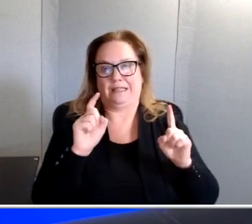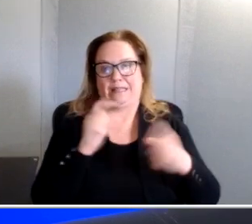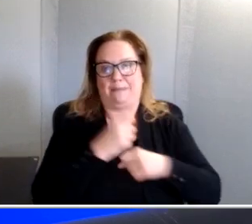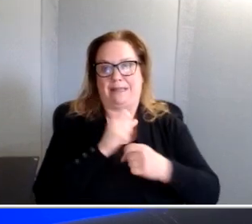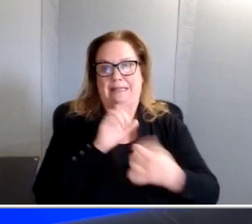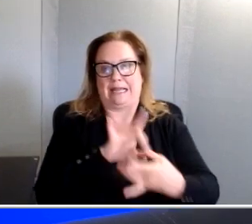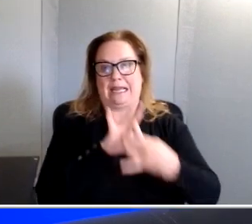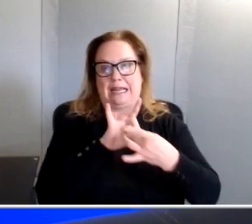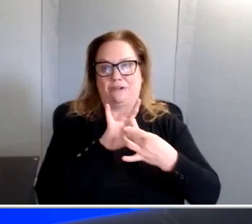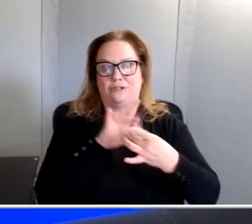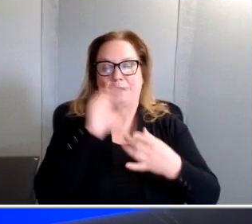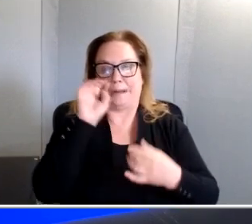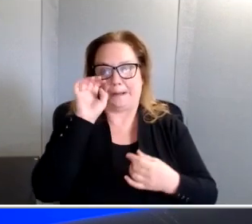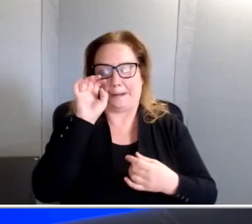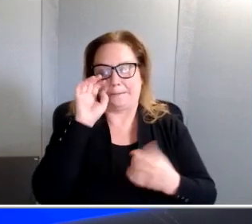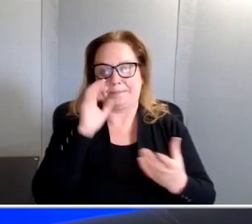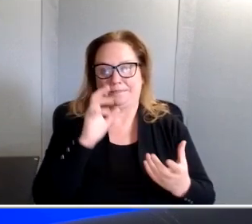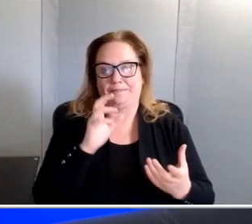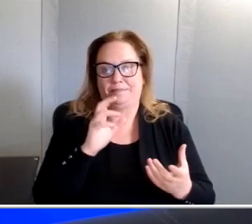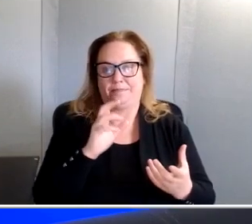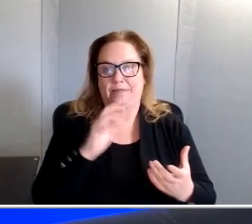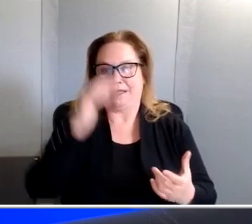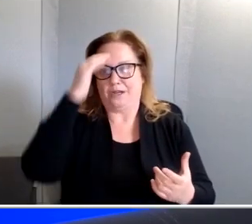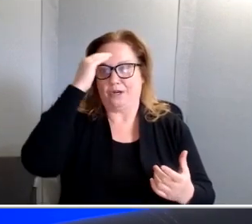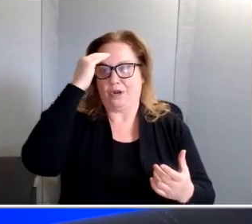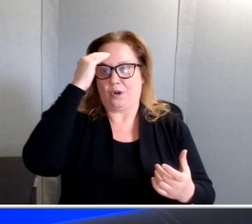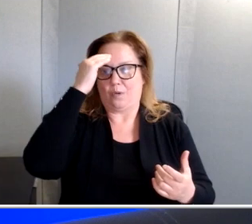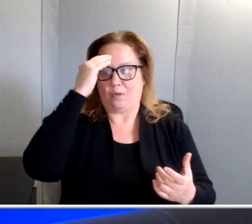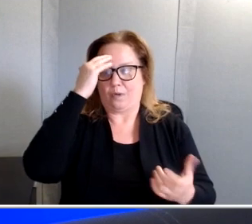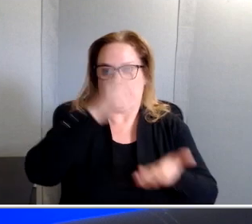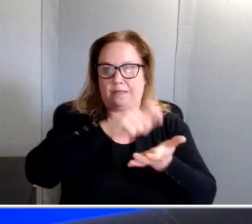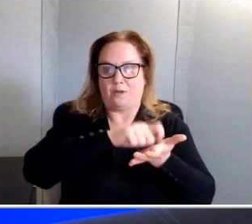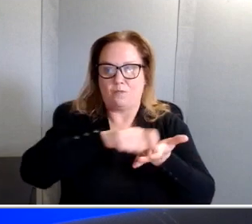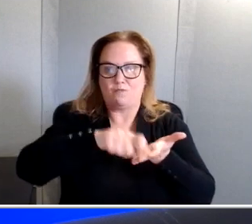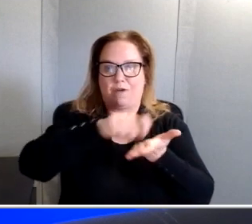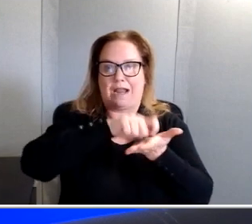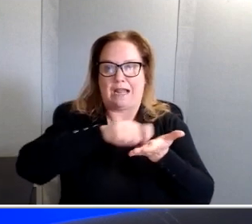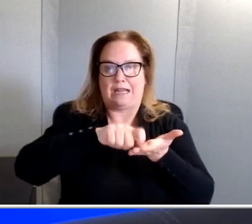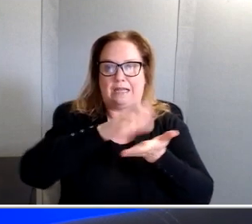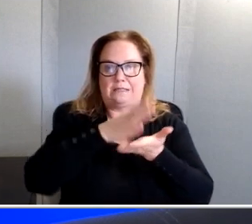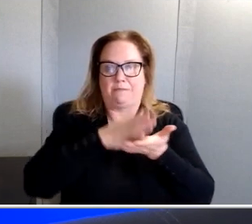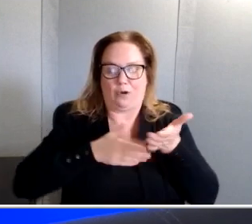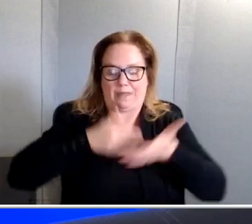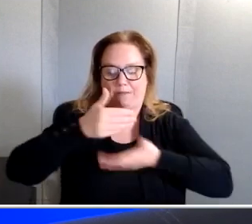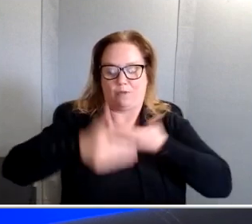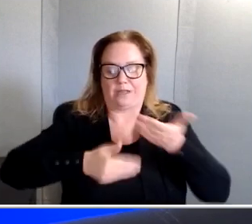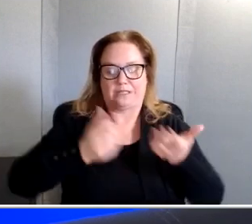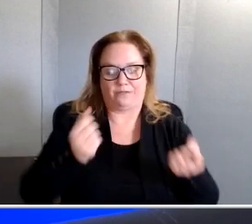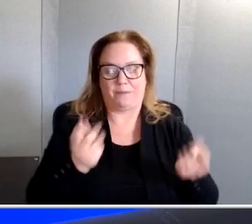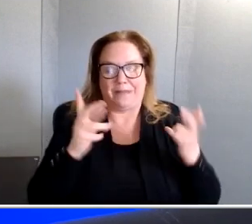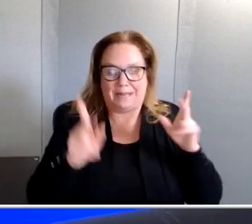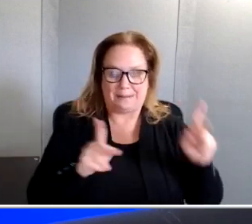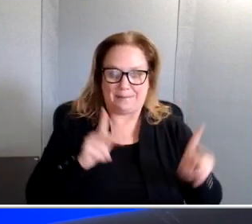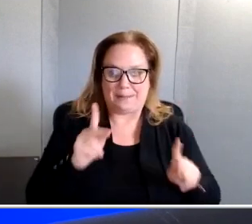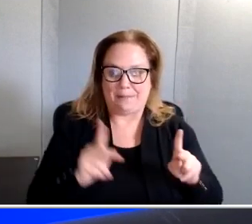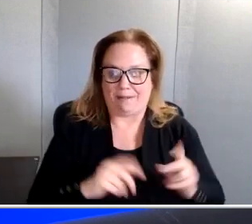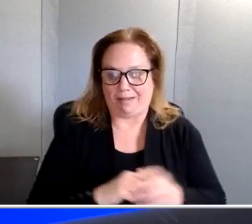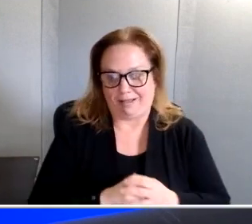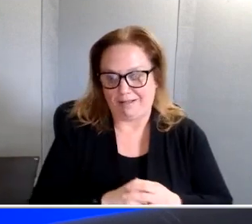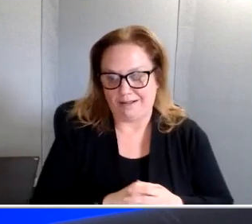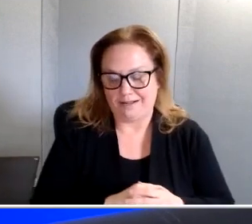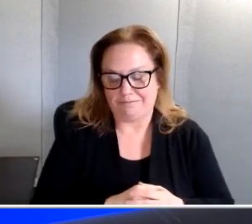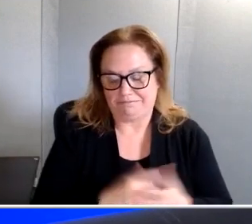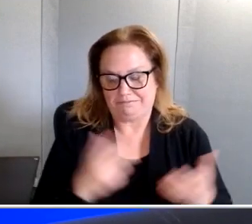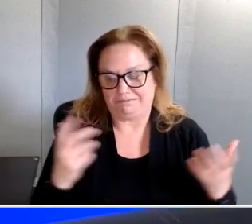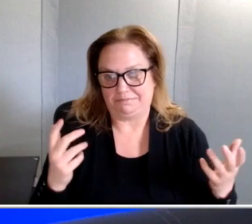connection. So it's just knowing that the writing is part of that process for so many, and you just kind of go with it.